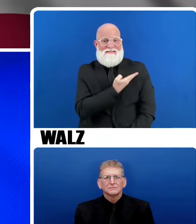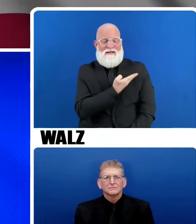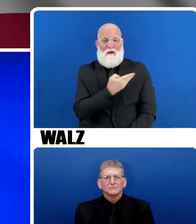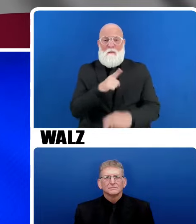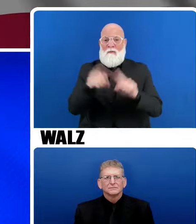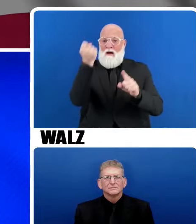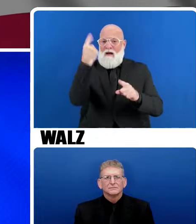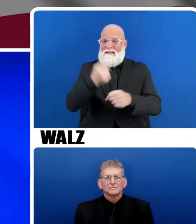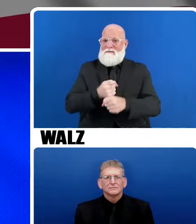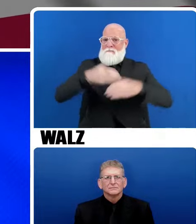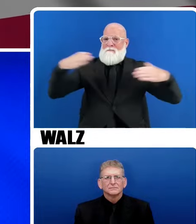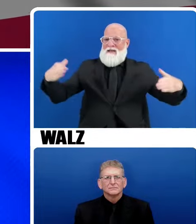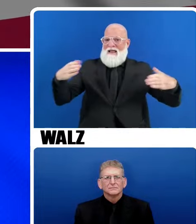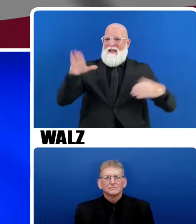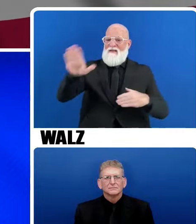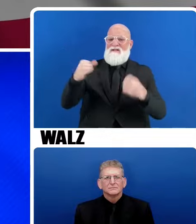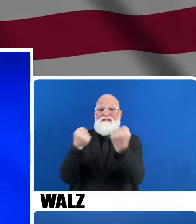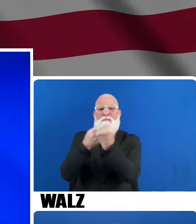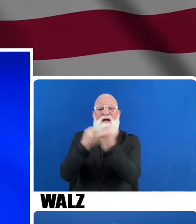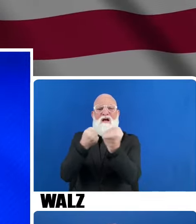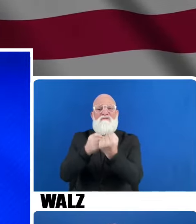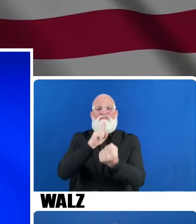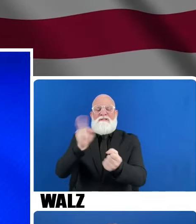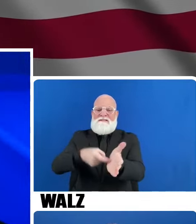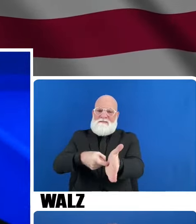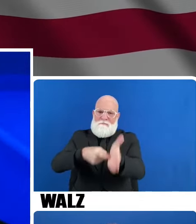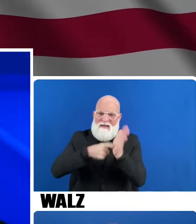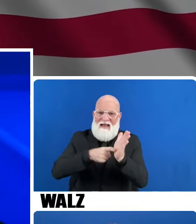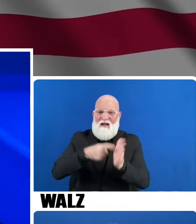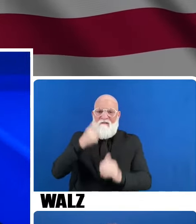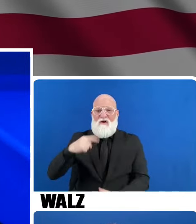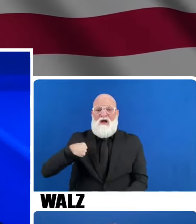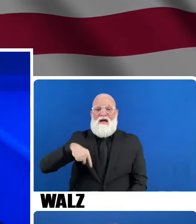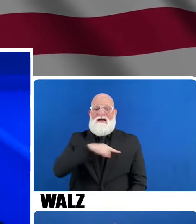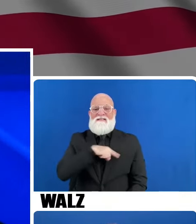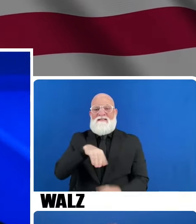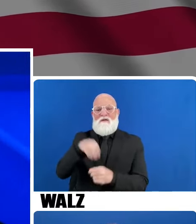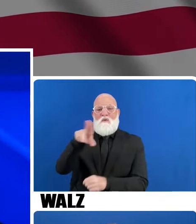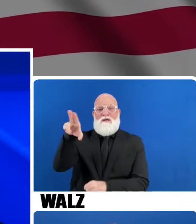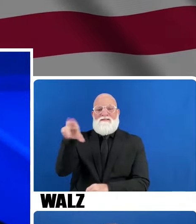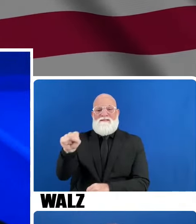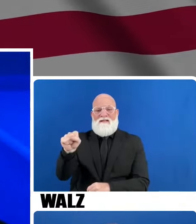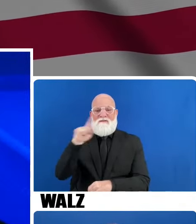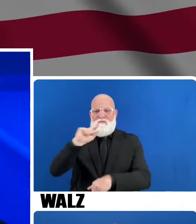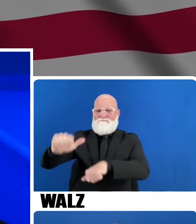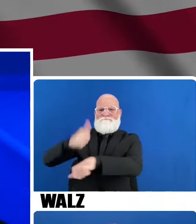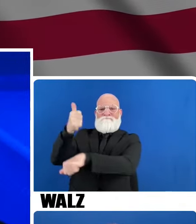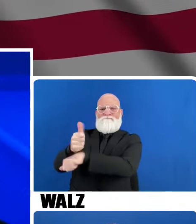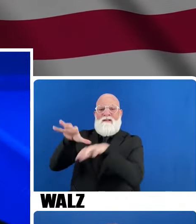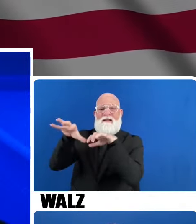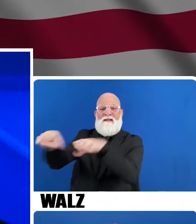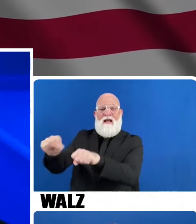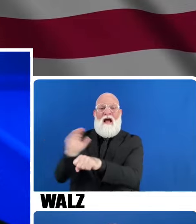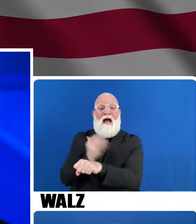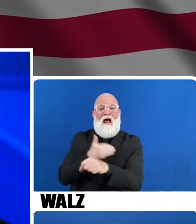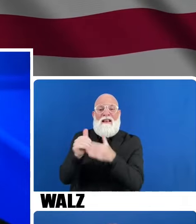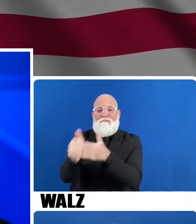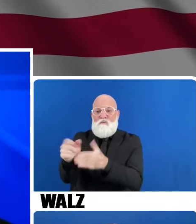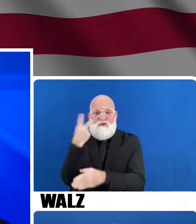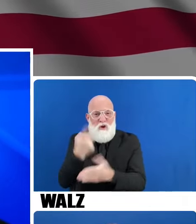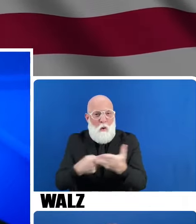absolute fundamental necessity for the United States to have the steady leadership there. You saw it experienced today, where along with our